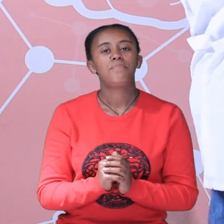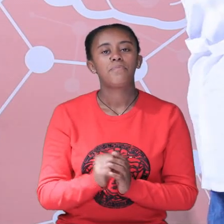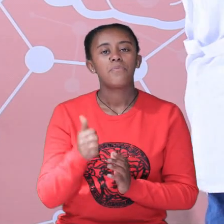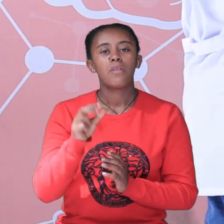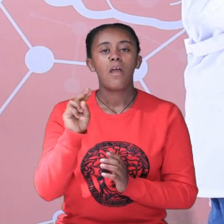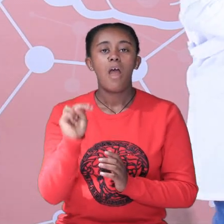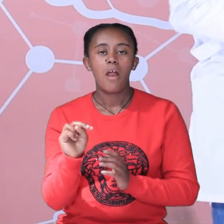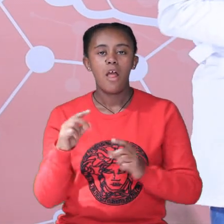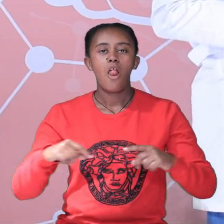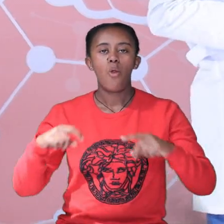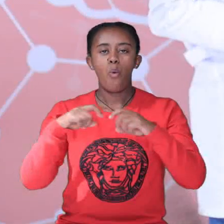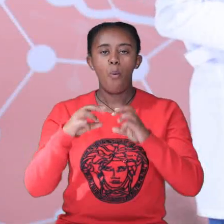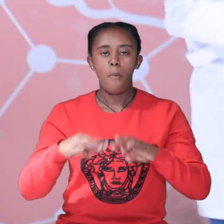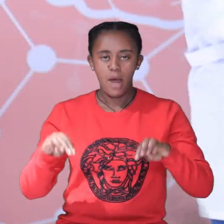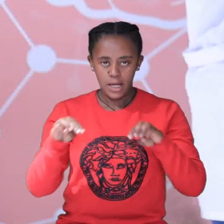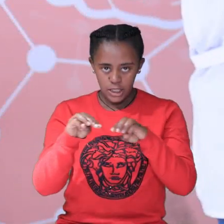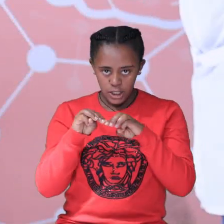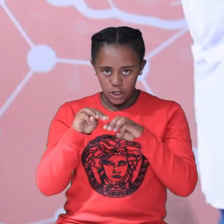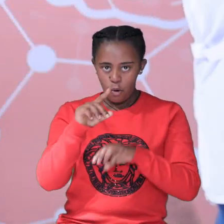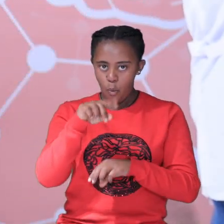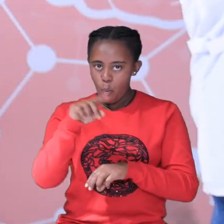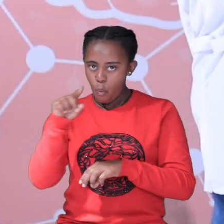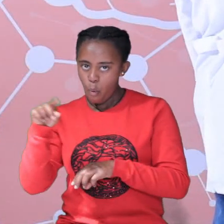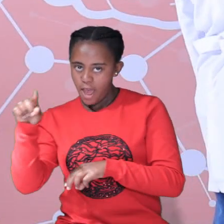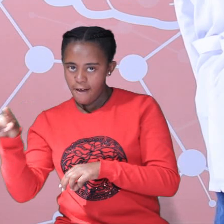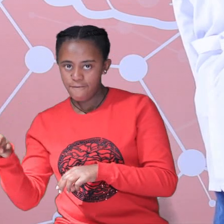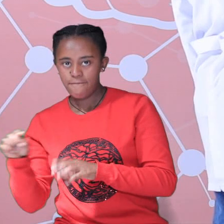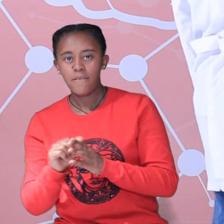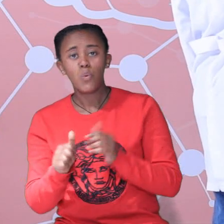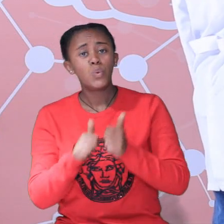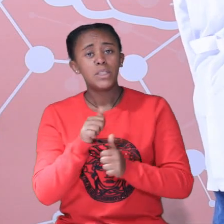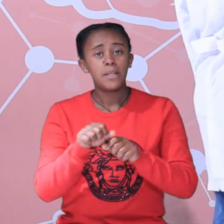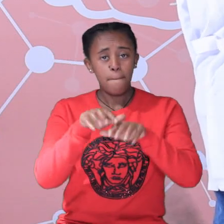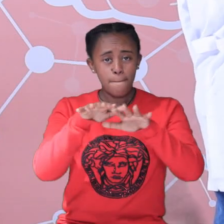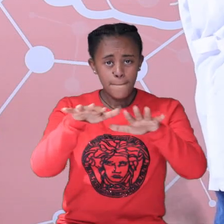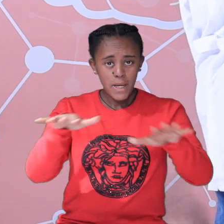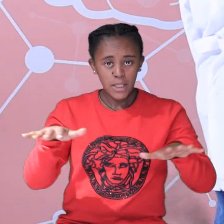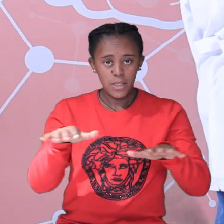an electromagnetic wave which emitted